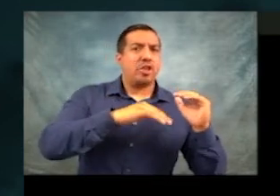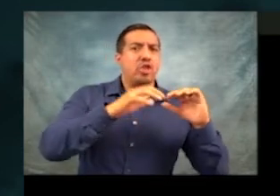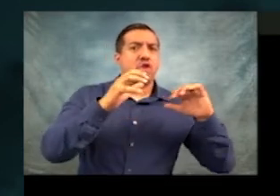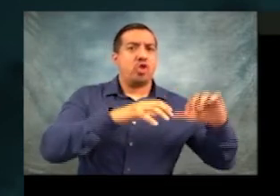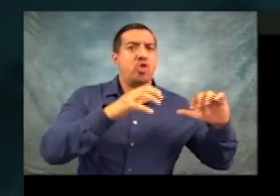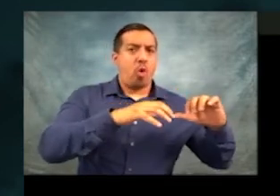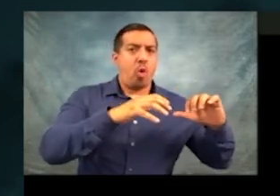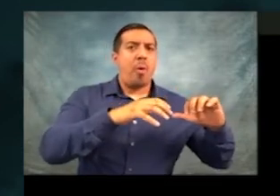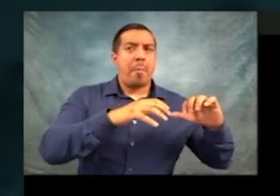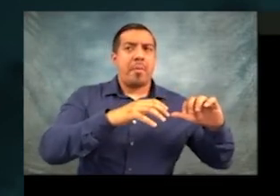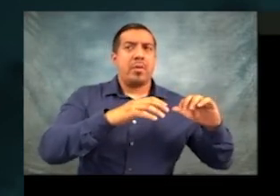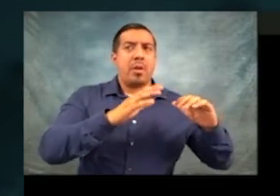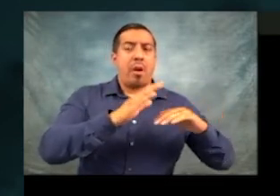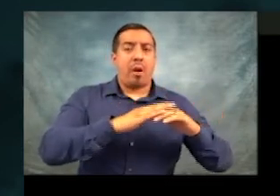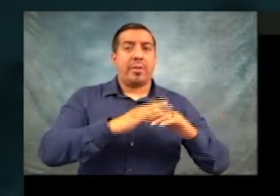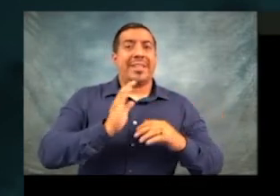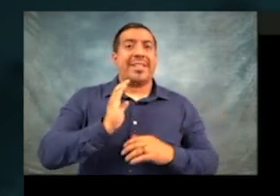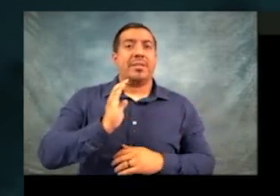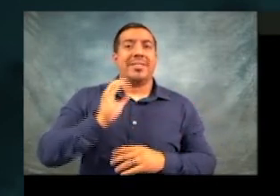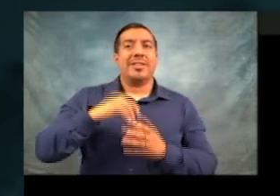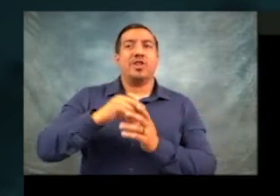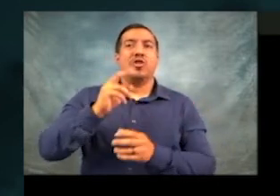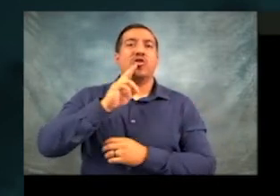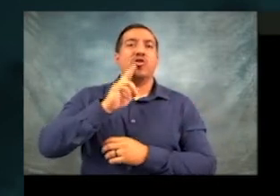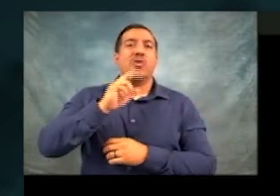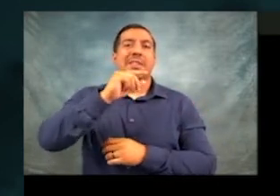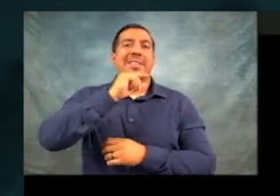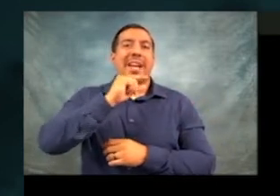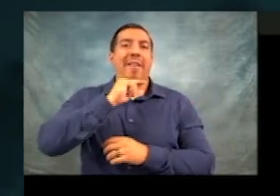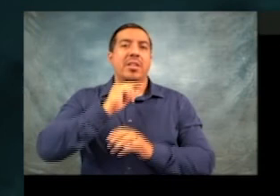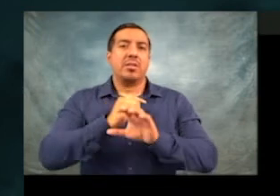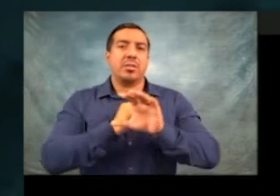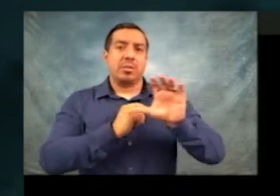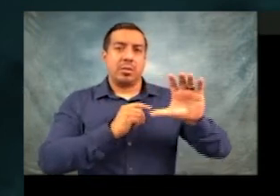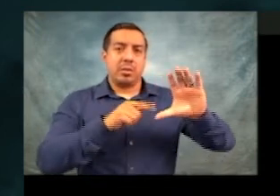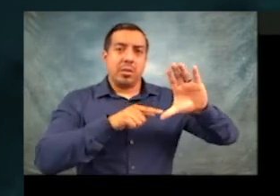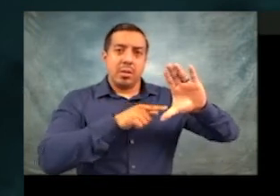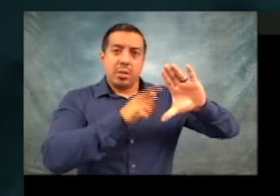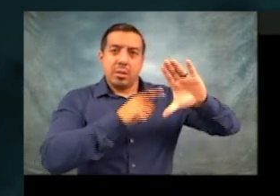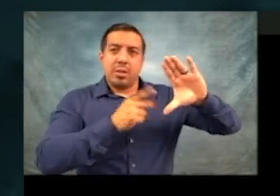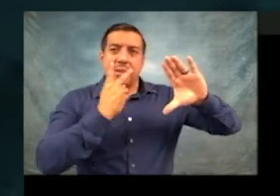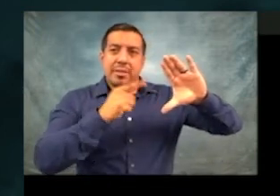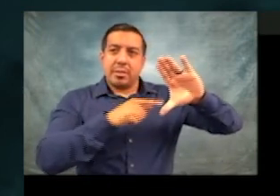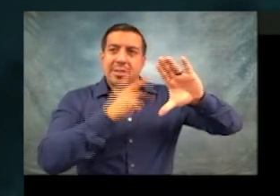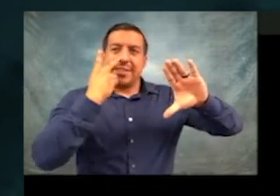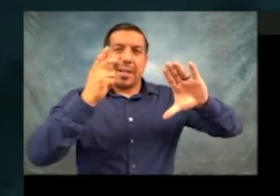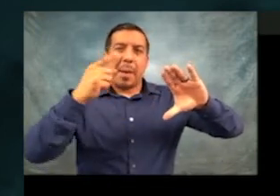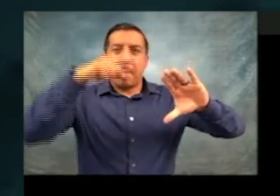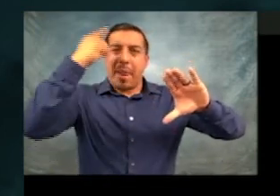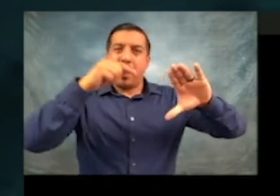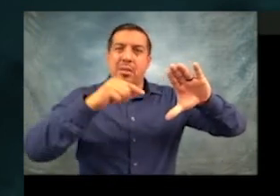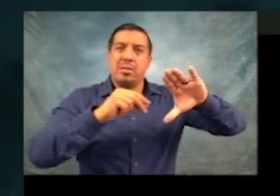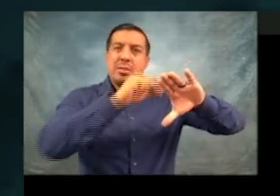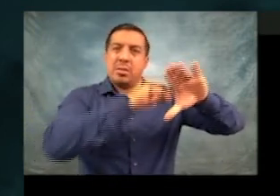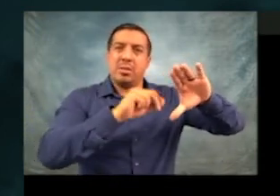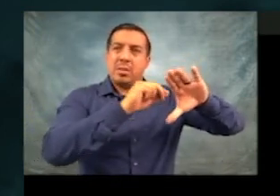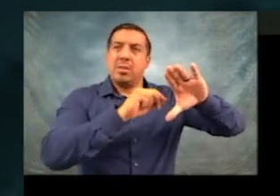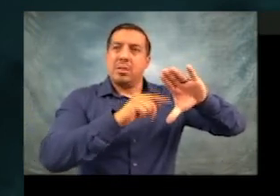periphery over in this Houston Galveston area, which is the area encircled in the black oval